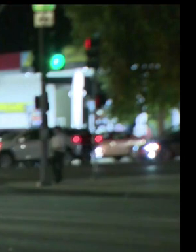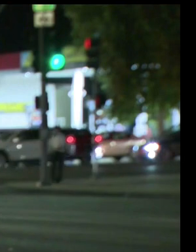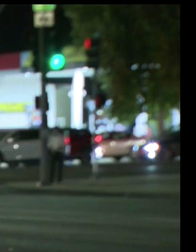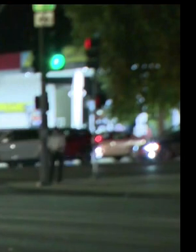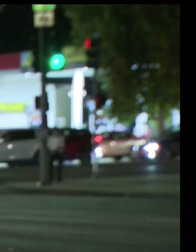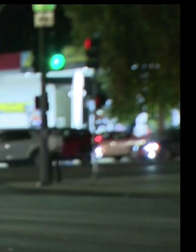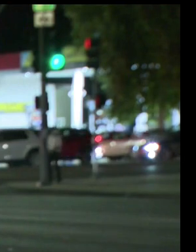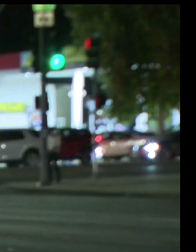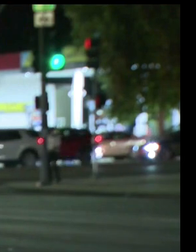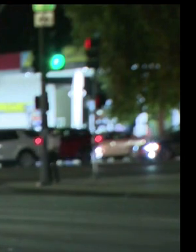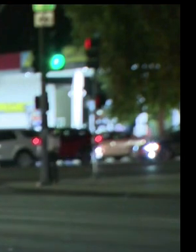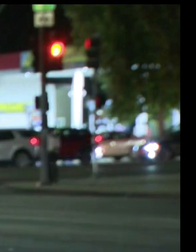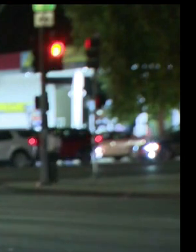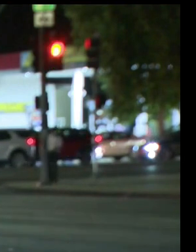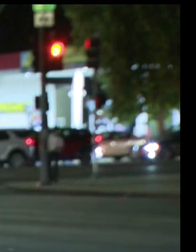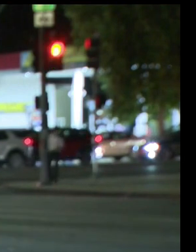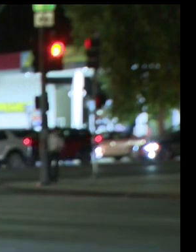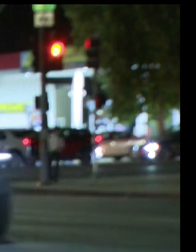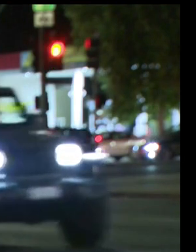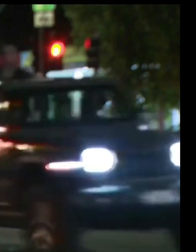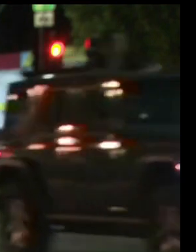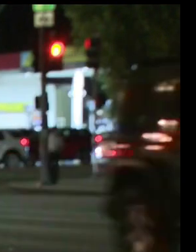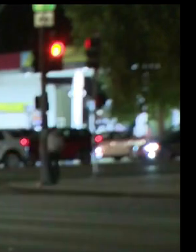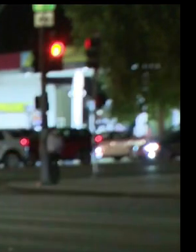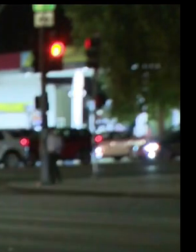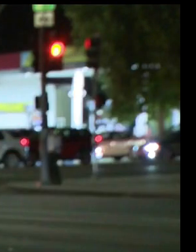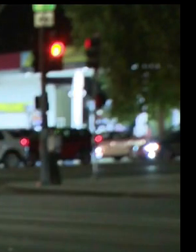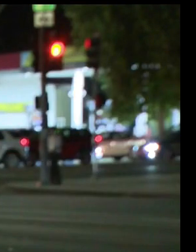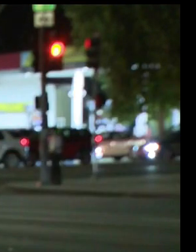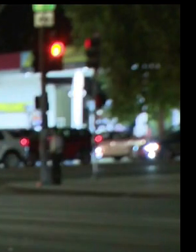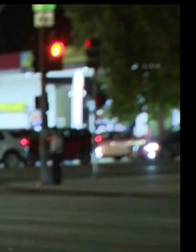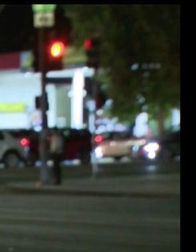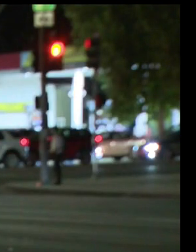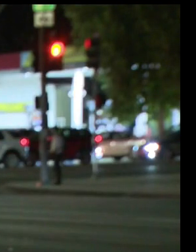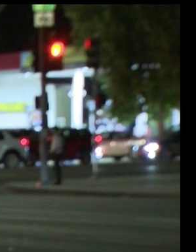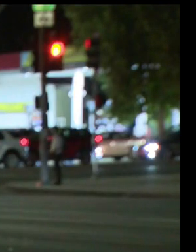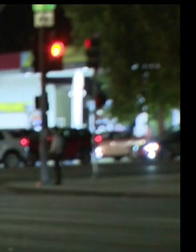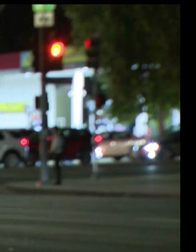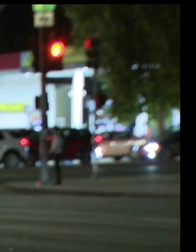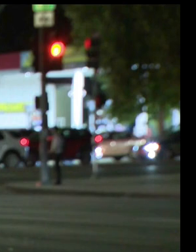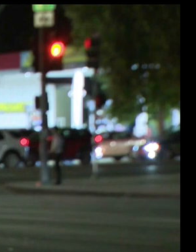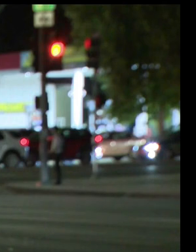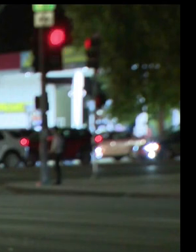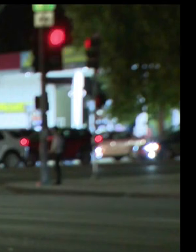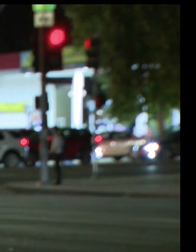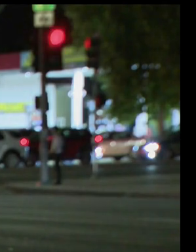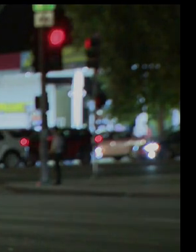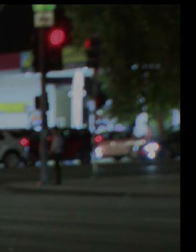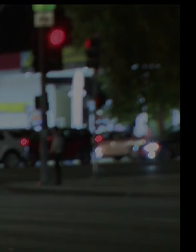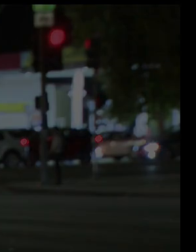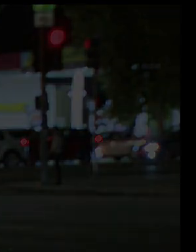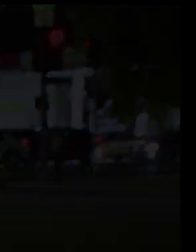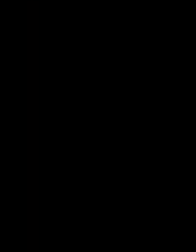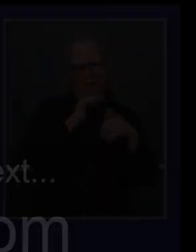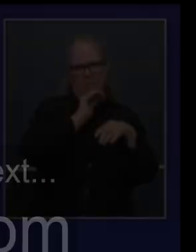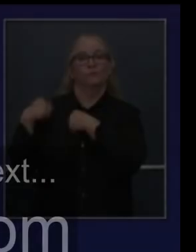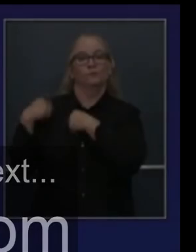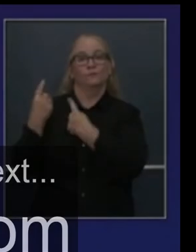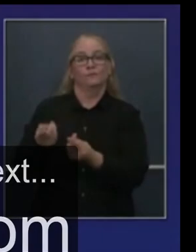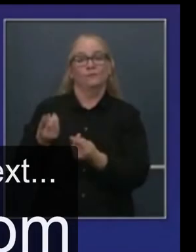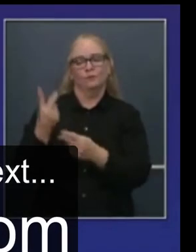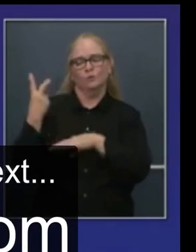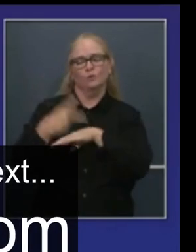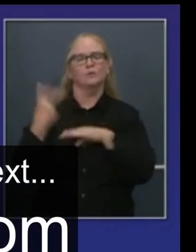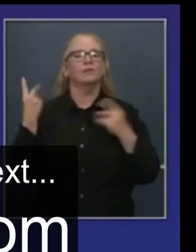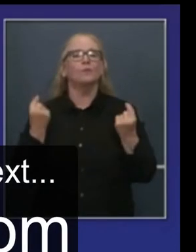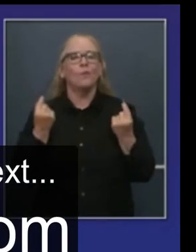an emergency stage 3, which would mean rolling blackouts. For now, live in Woodland Hills, Jennifer McGraw, KTLA 5 News.